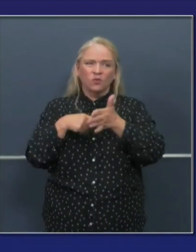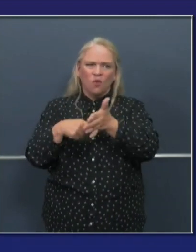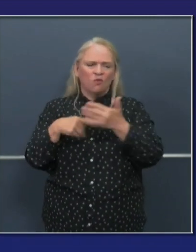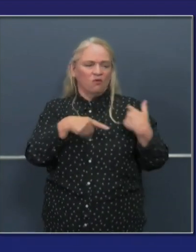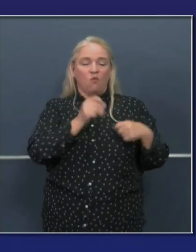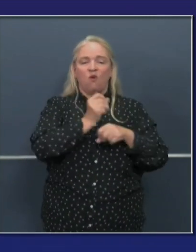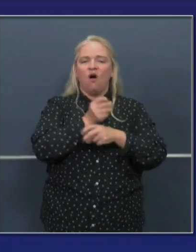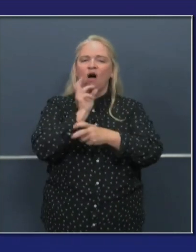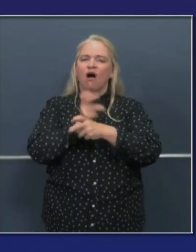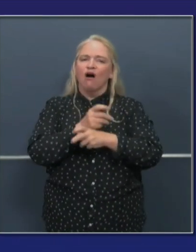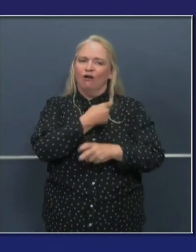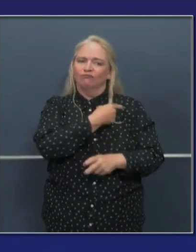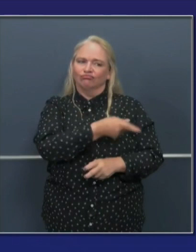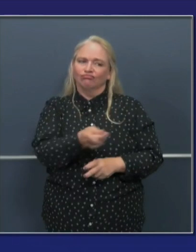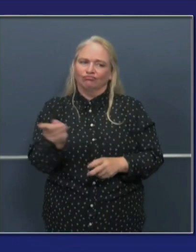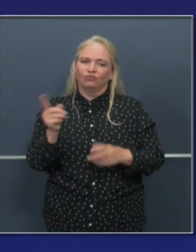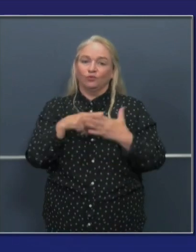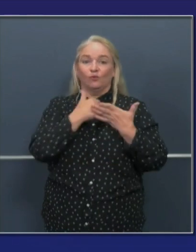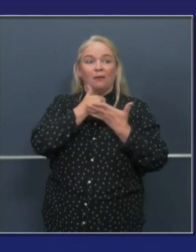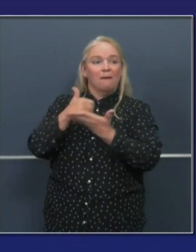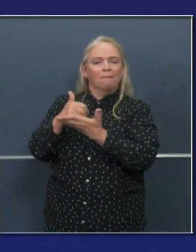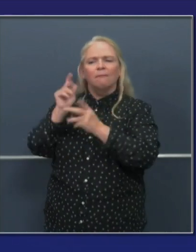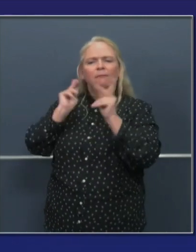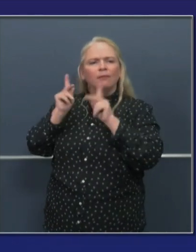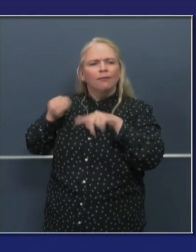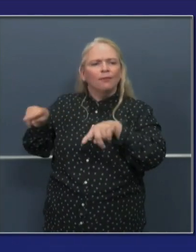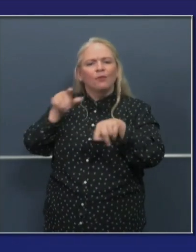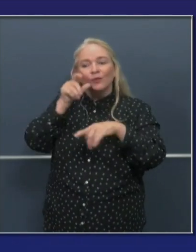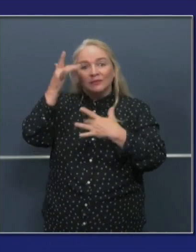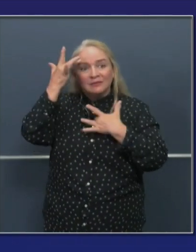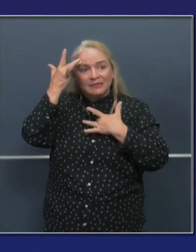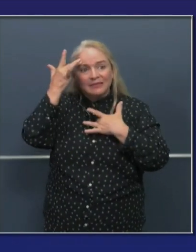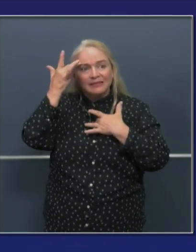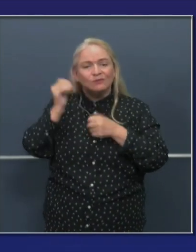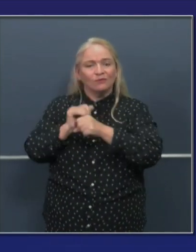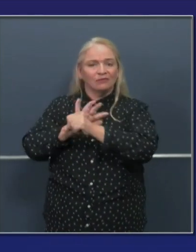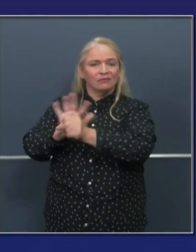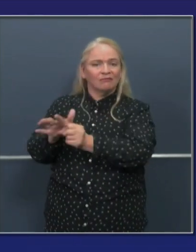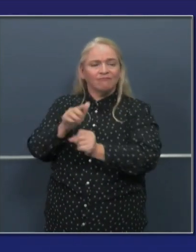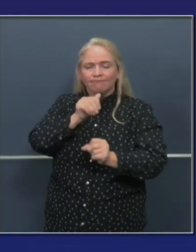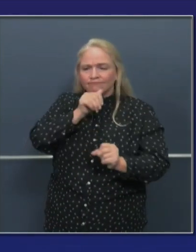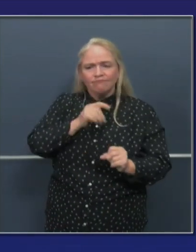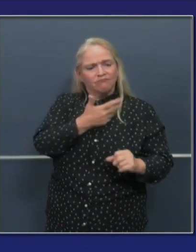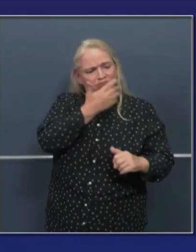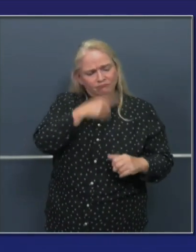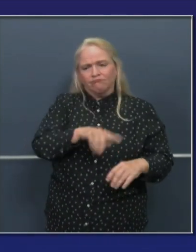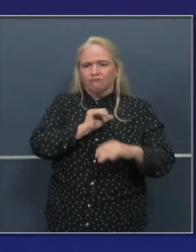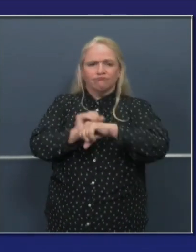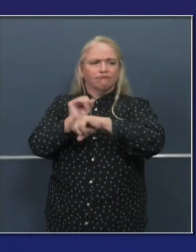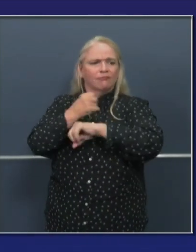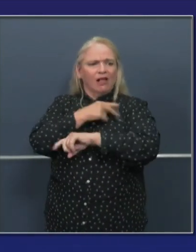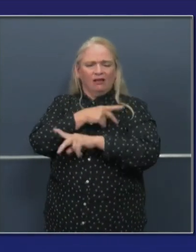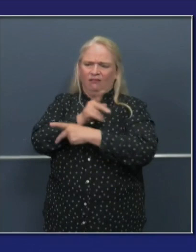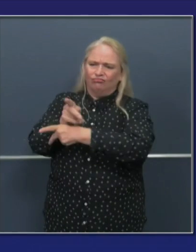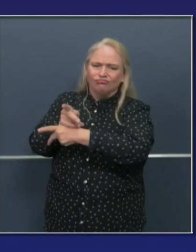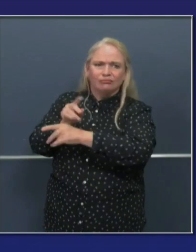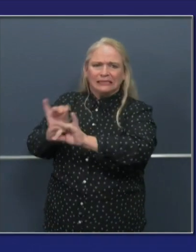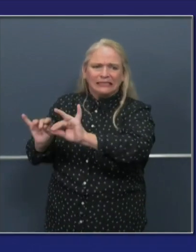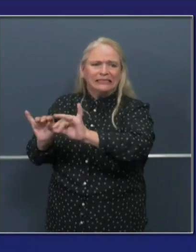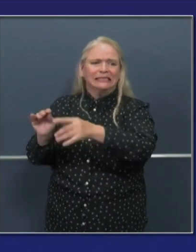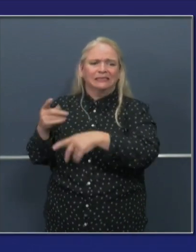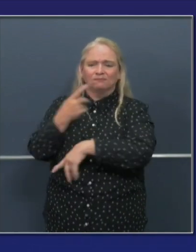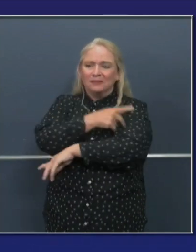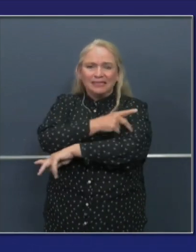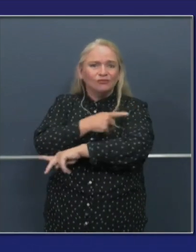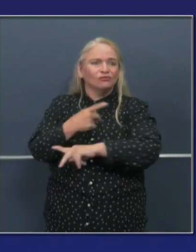the needs of those that are coming into the hospitals now at record numbers, and meeting the needs of patients